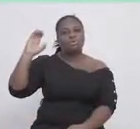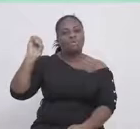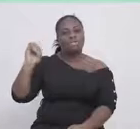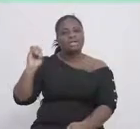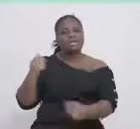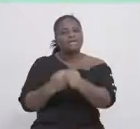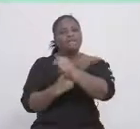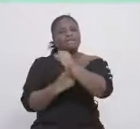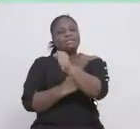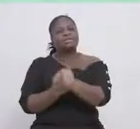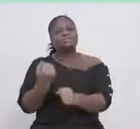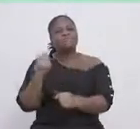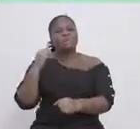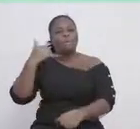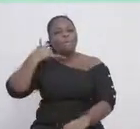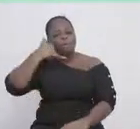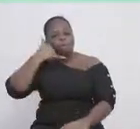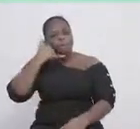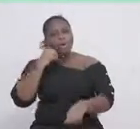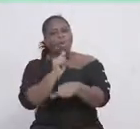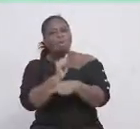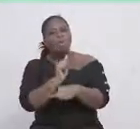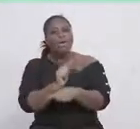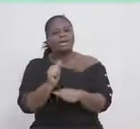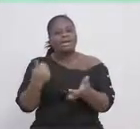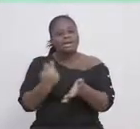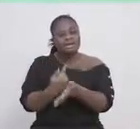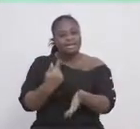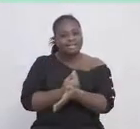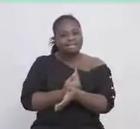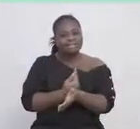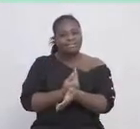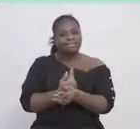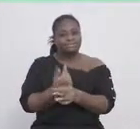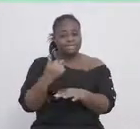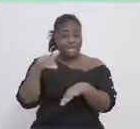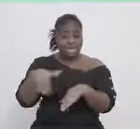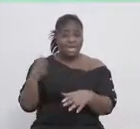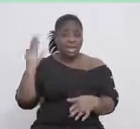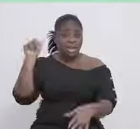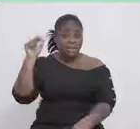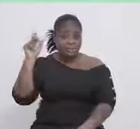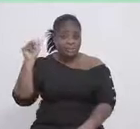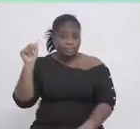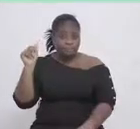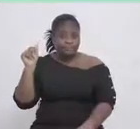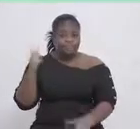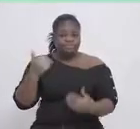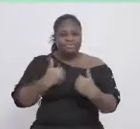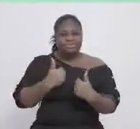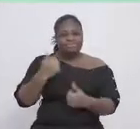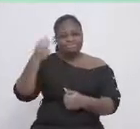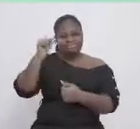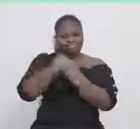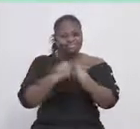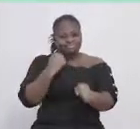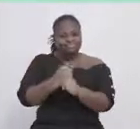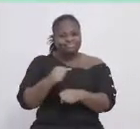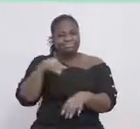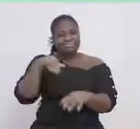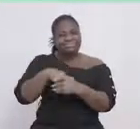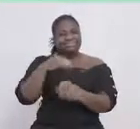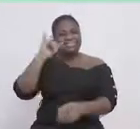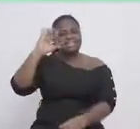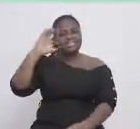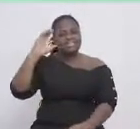Now, Mobile Web Ghana is a technology and entrepreneurship hub based in Accra. Florence has more than a decade experience in the ICT